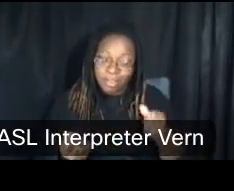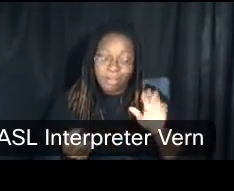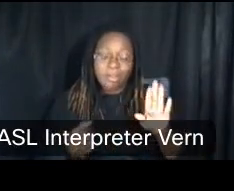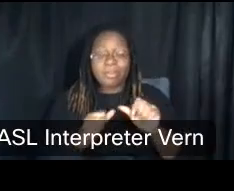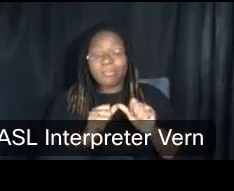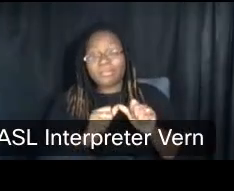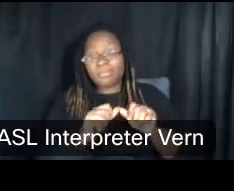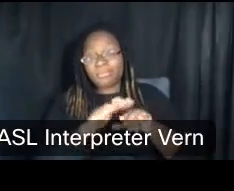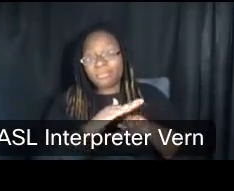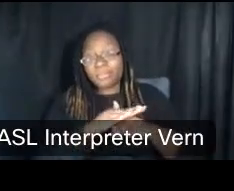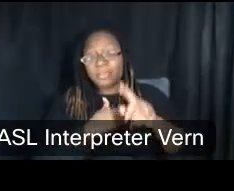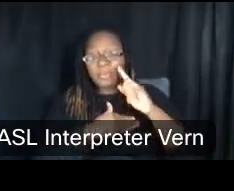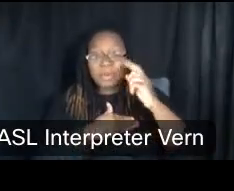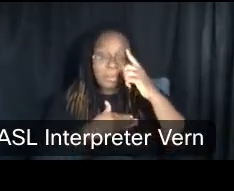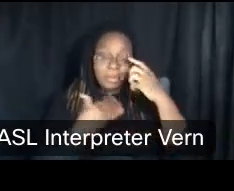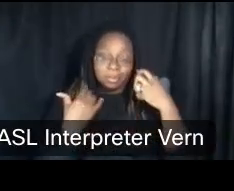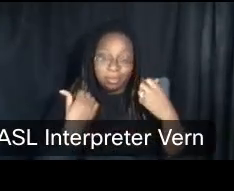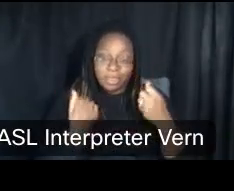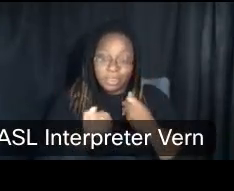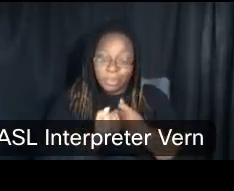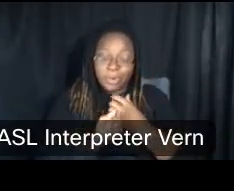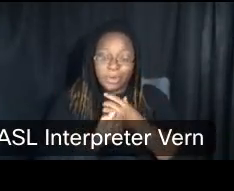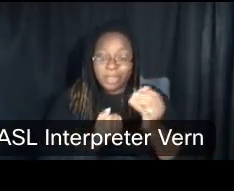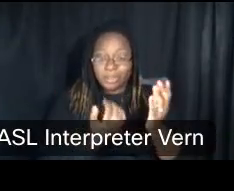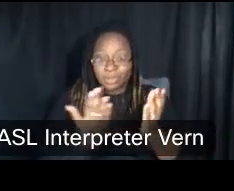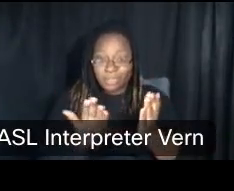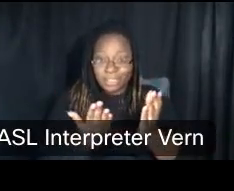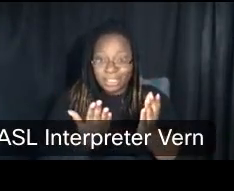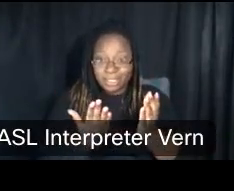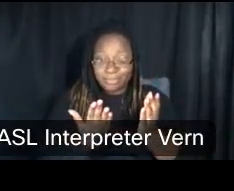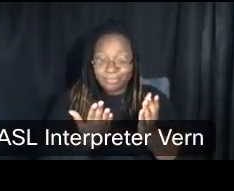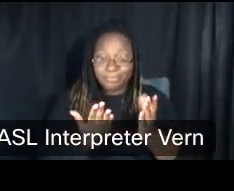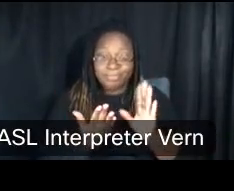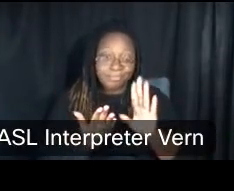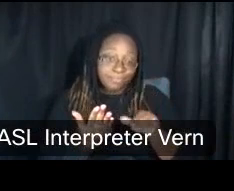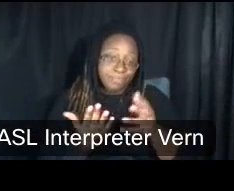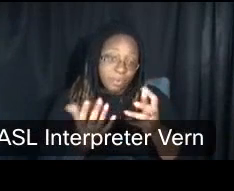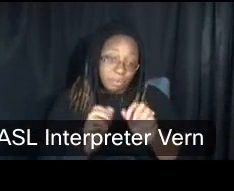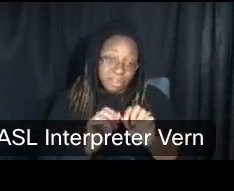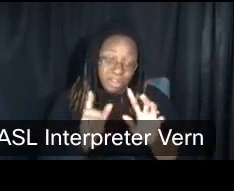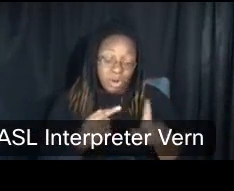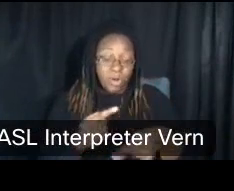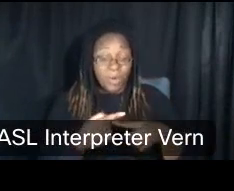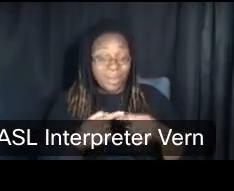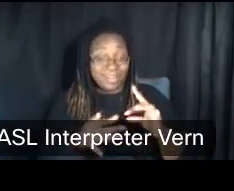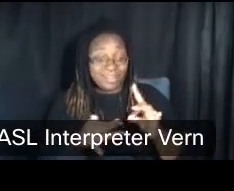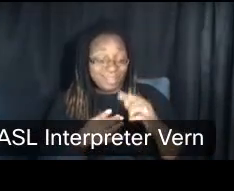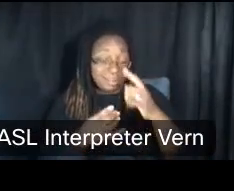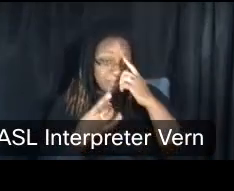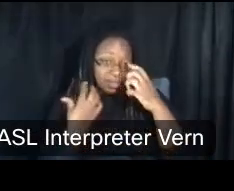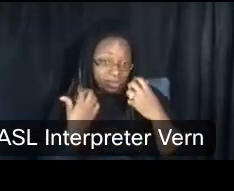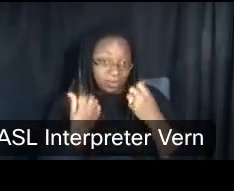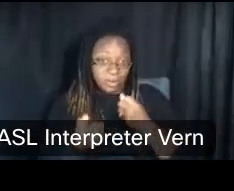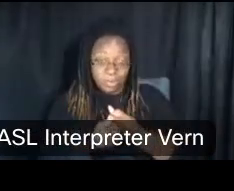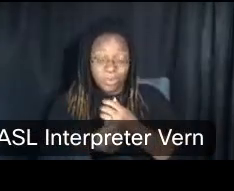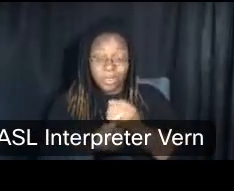mental health supports and services. And I want to be clear that when I say mental health supports and services, and when we say that here